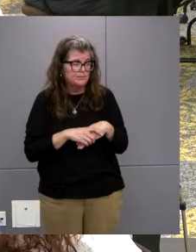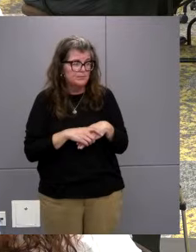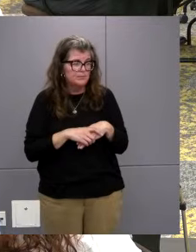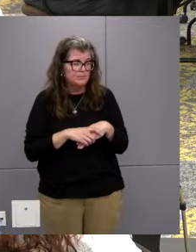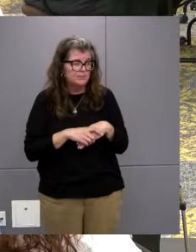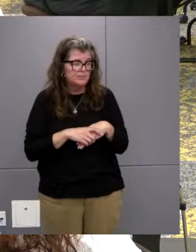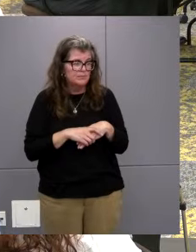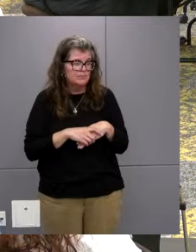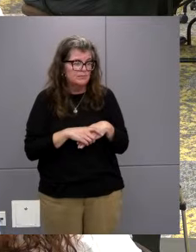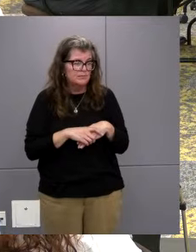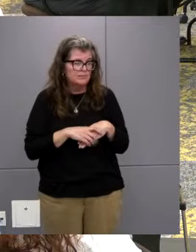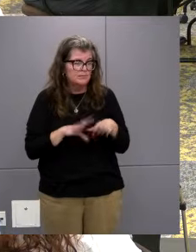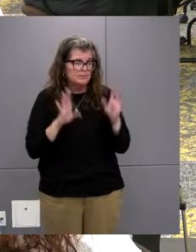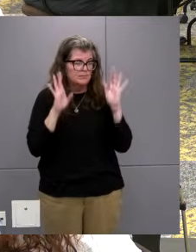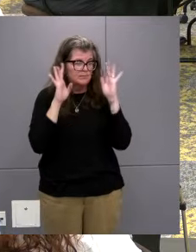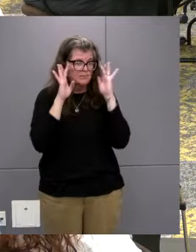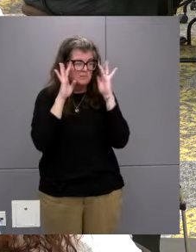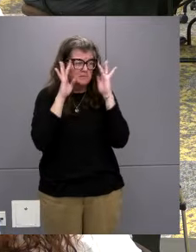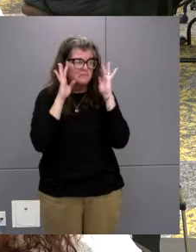The